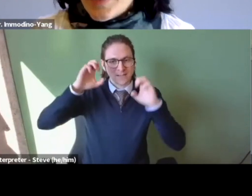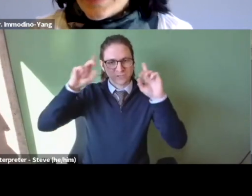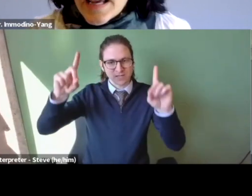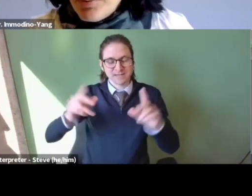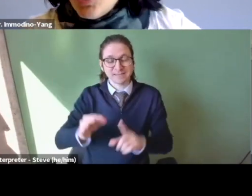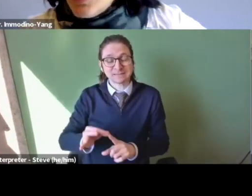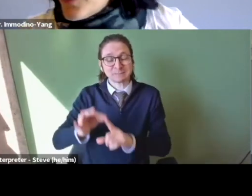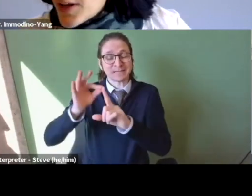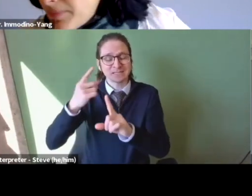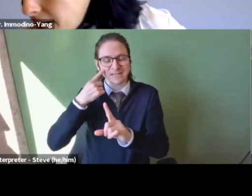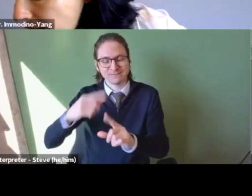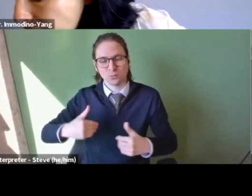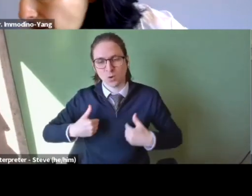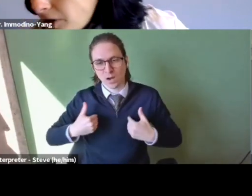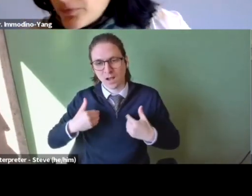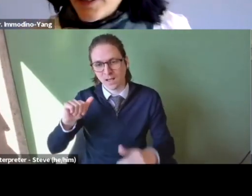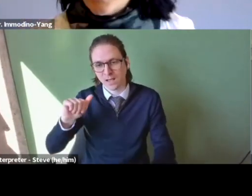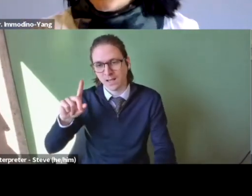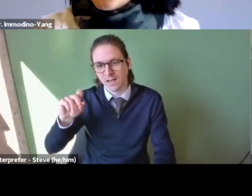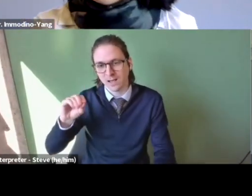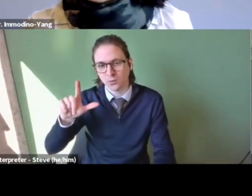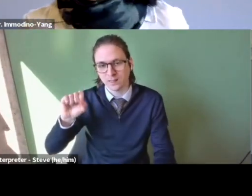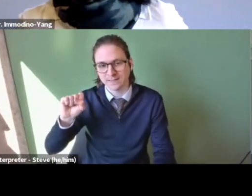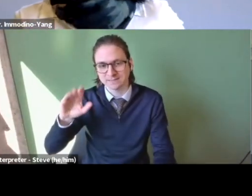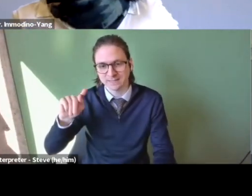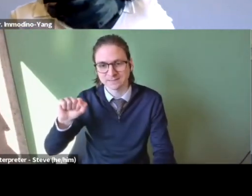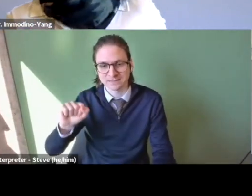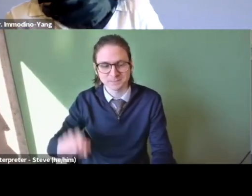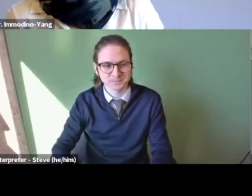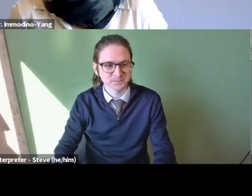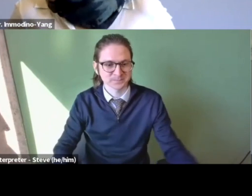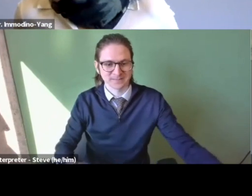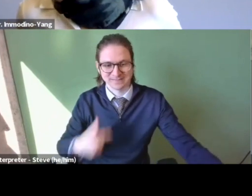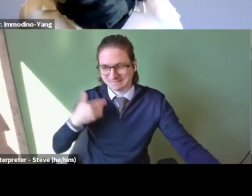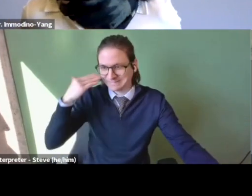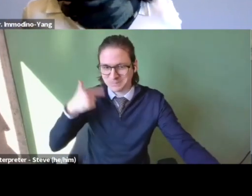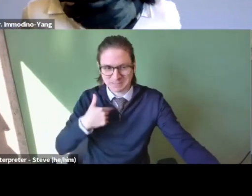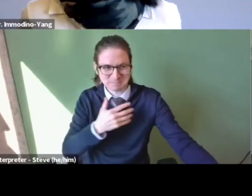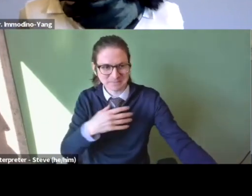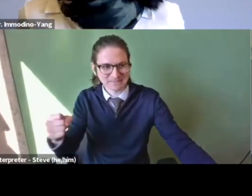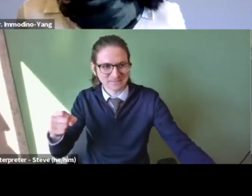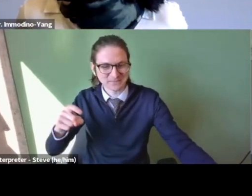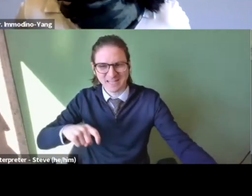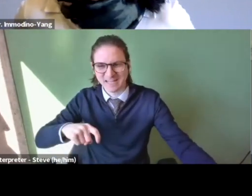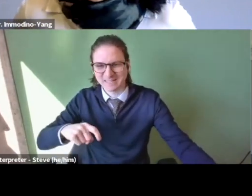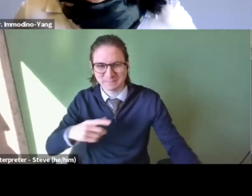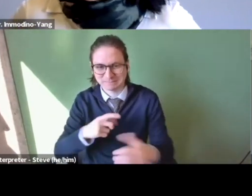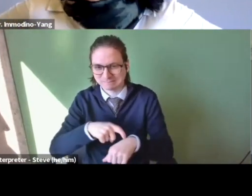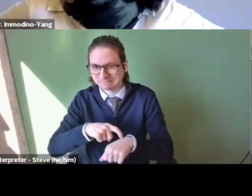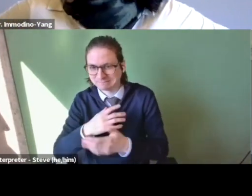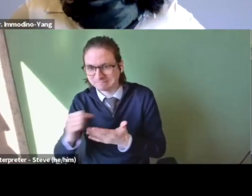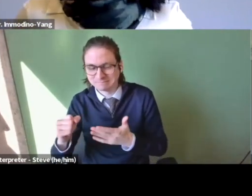So here's an example of somebody. I don't know, I'm kind of running out of time here, but I'll just show you quickly. This is